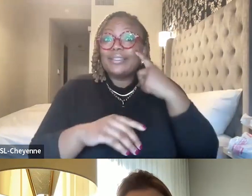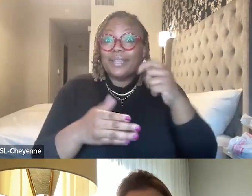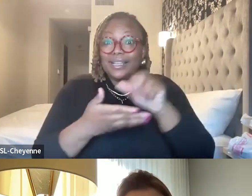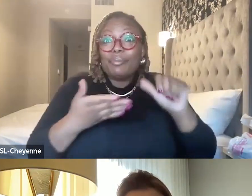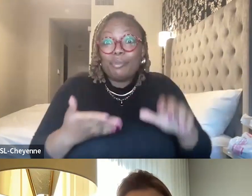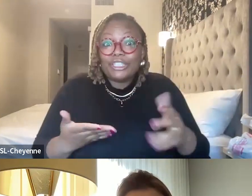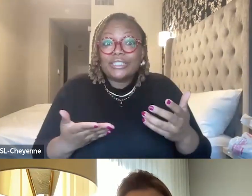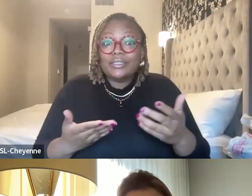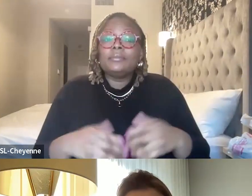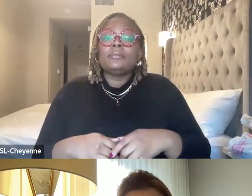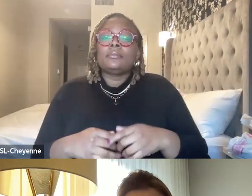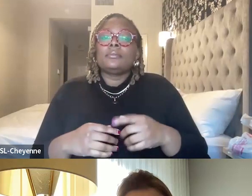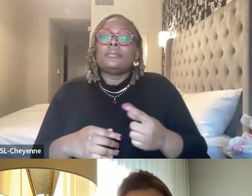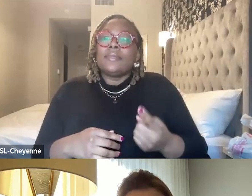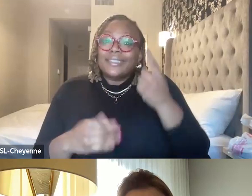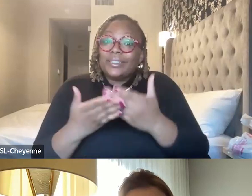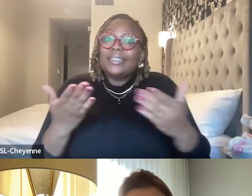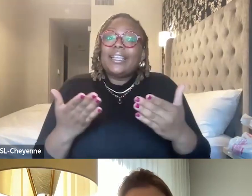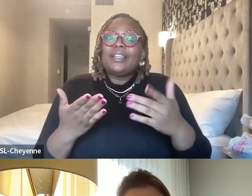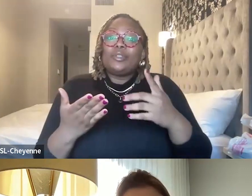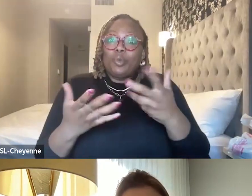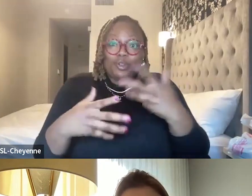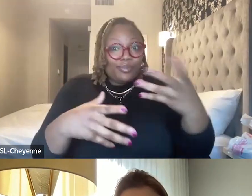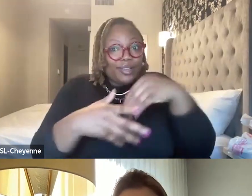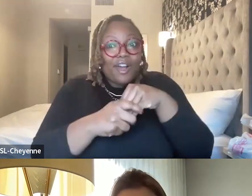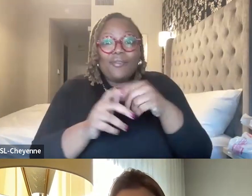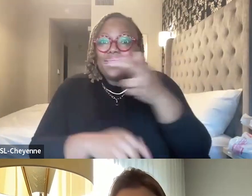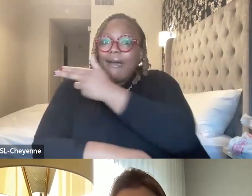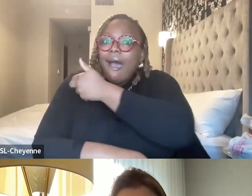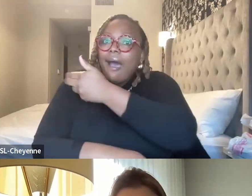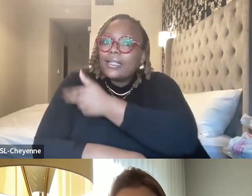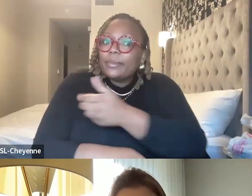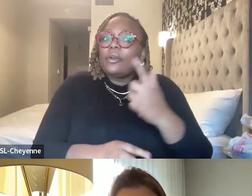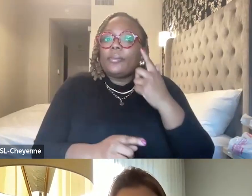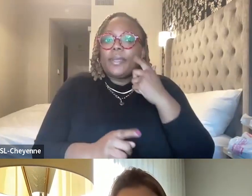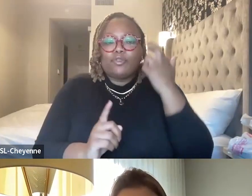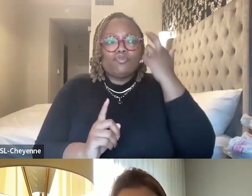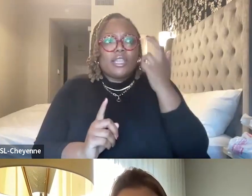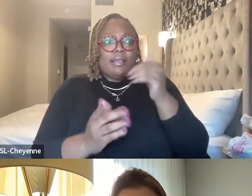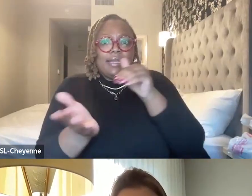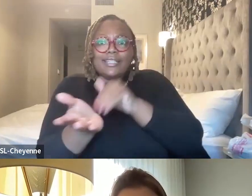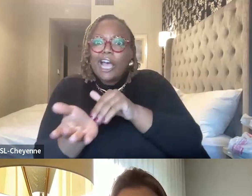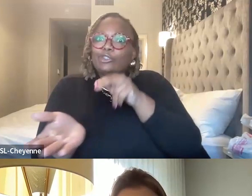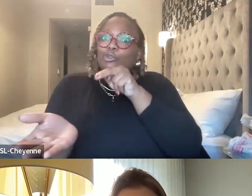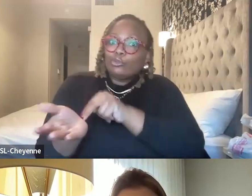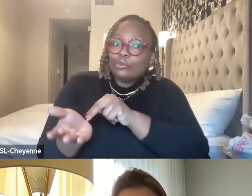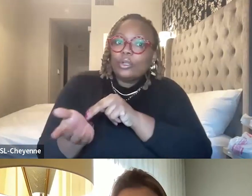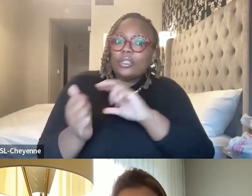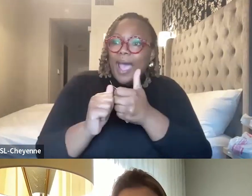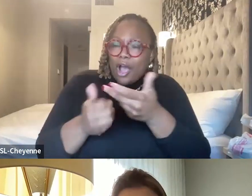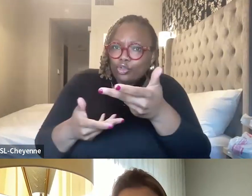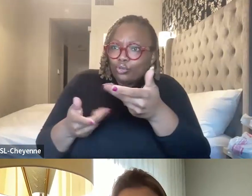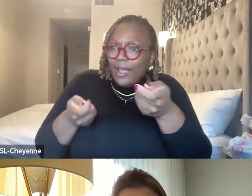This is one side of the impact campaign. We want to work inside hospitals, sensibilizing all doctors and nurses about how to